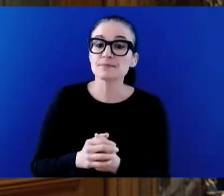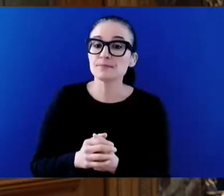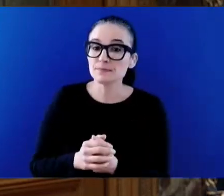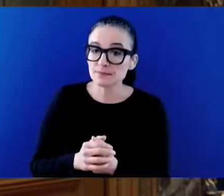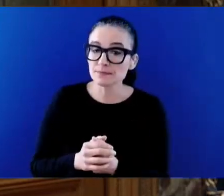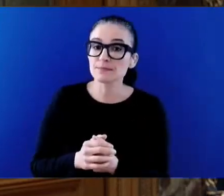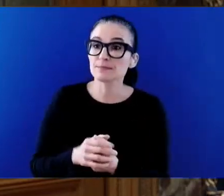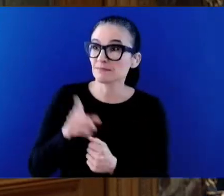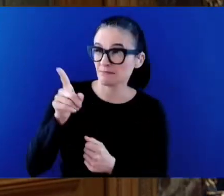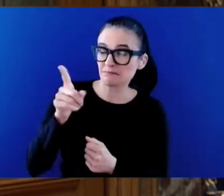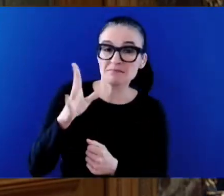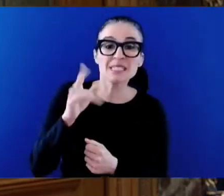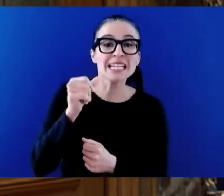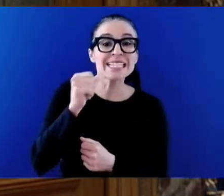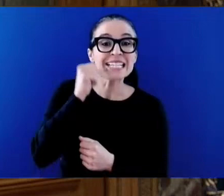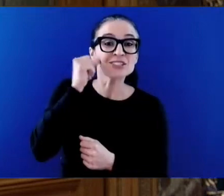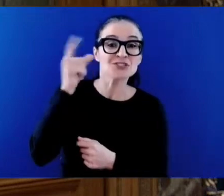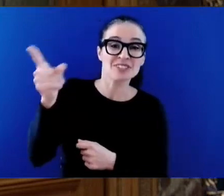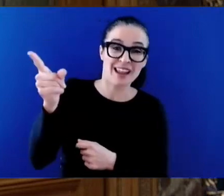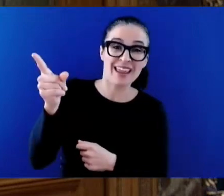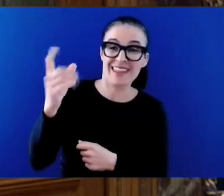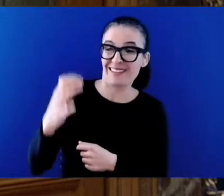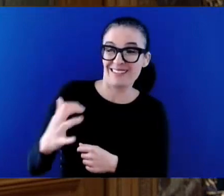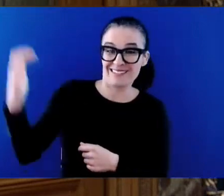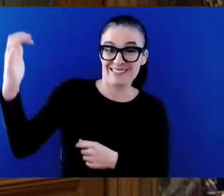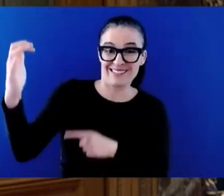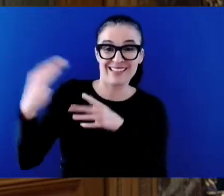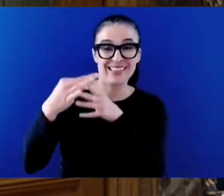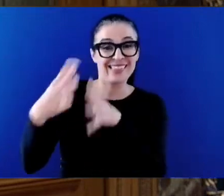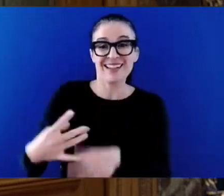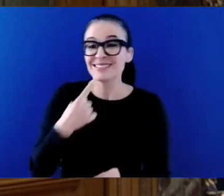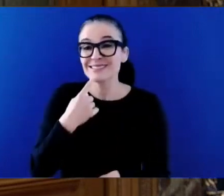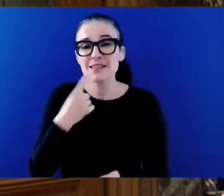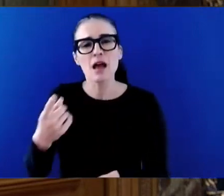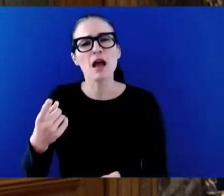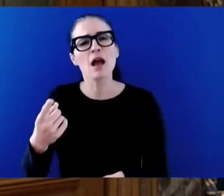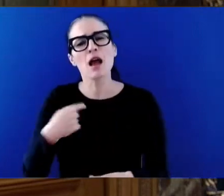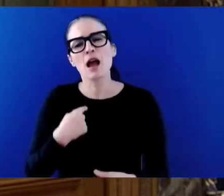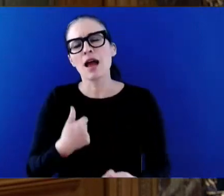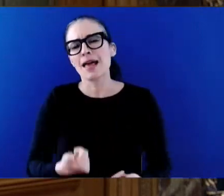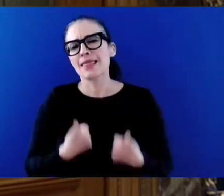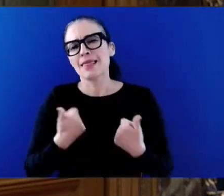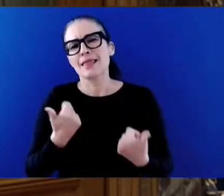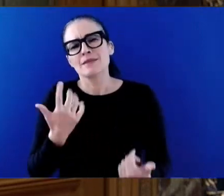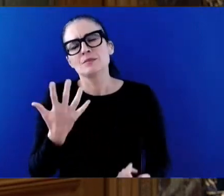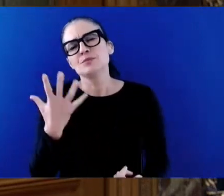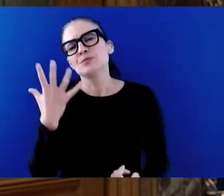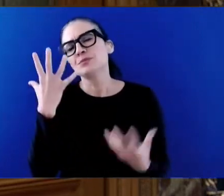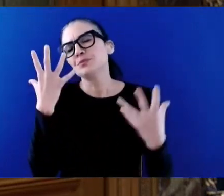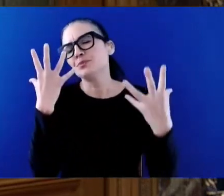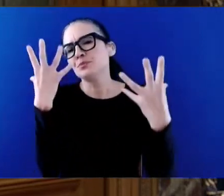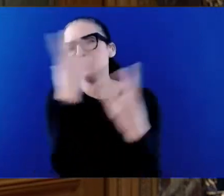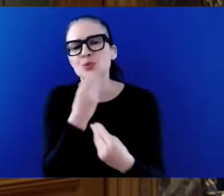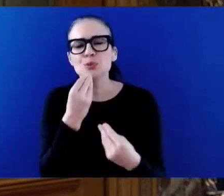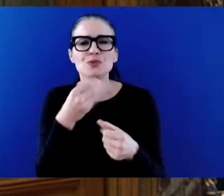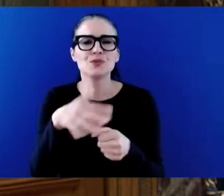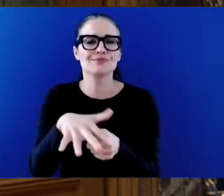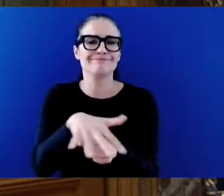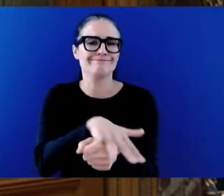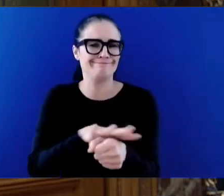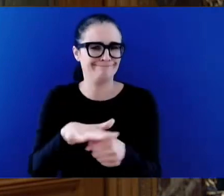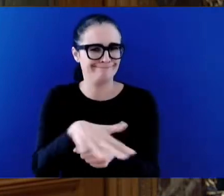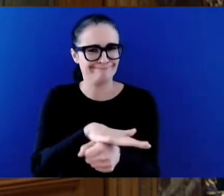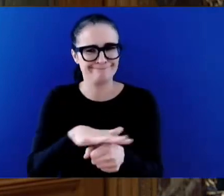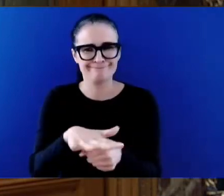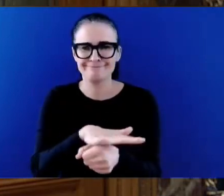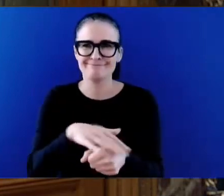the more beautiful ridings in the province, if not the country. And Mr. Speaker, he's of course speaking of my riding, and I've checked it out, and